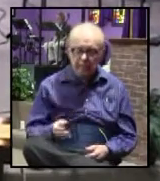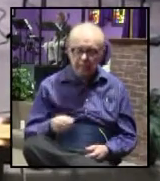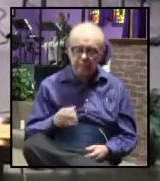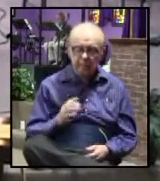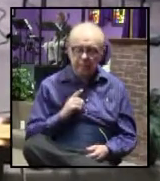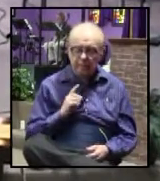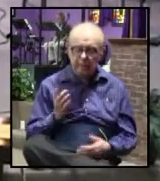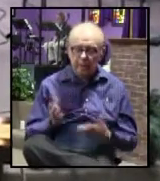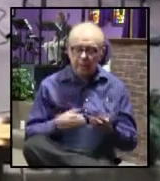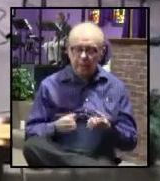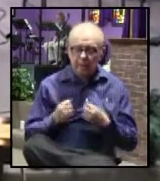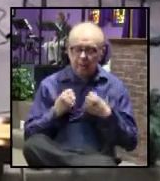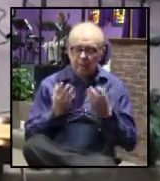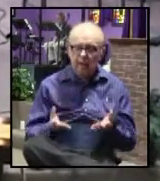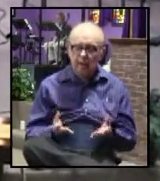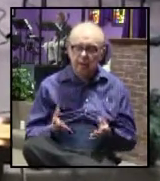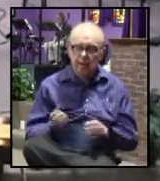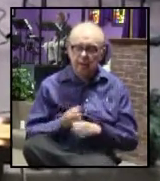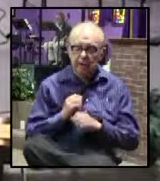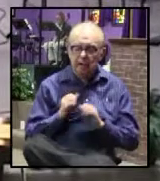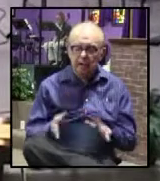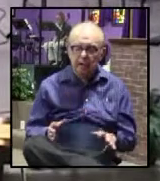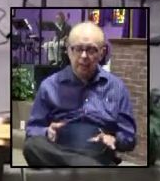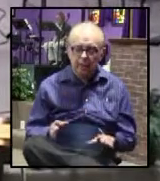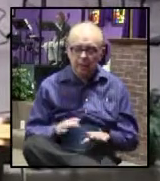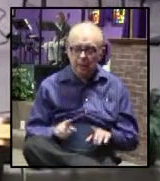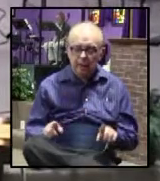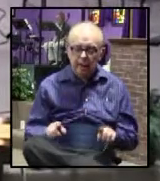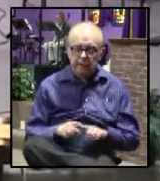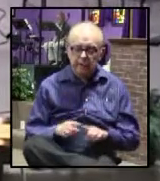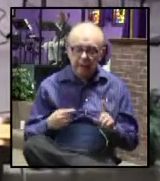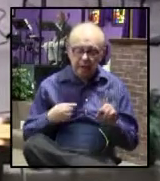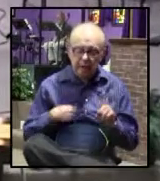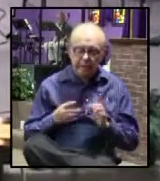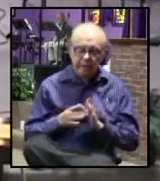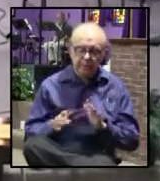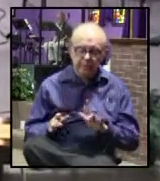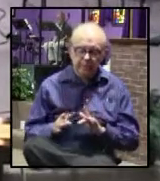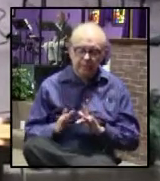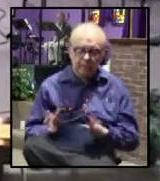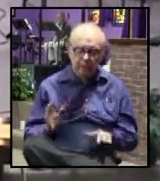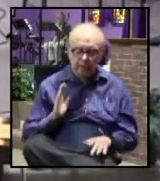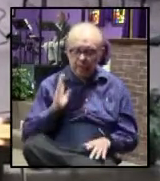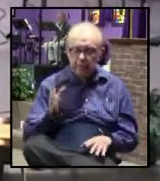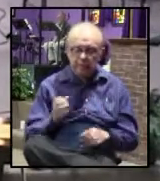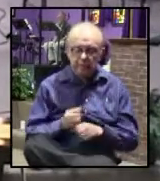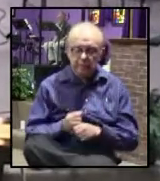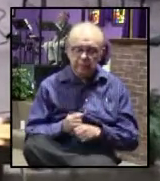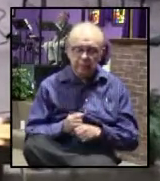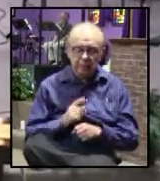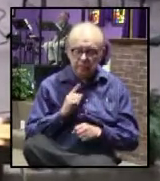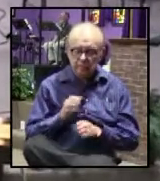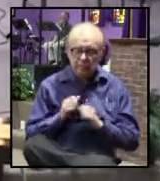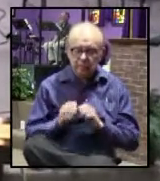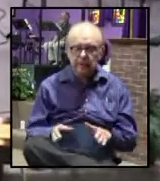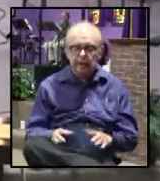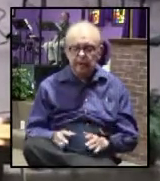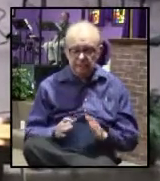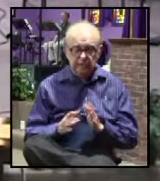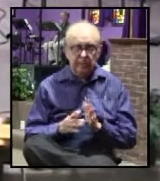and sacrifice and you get blessed. Do as I do and you will receive a